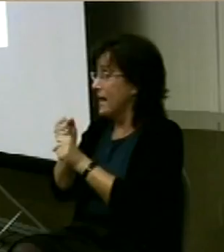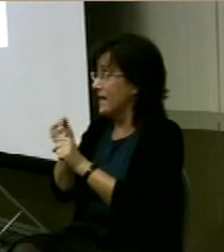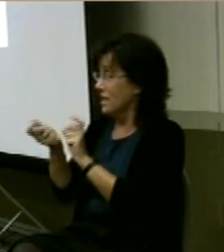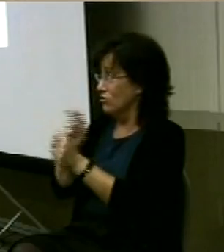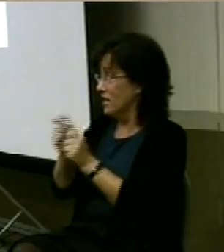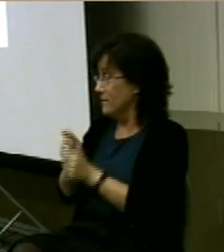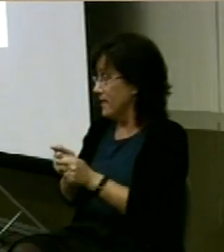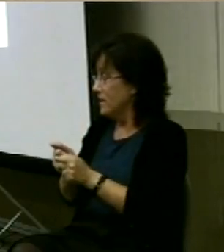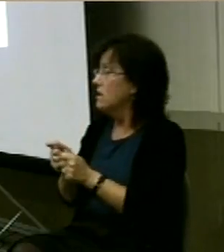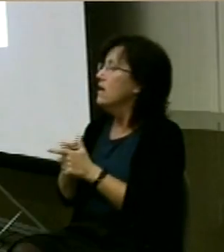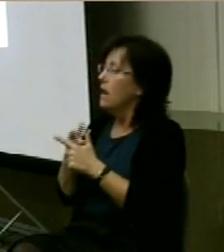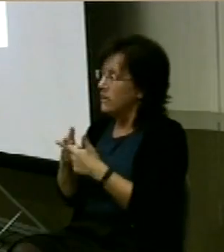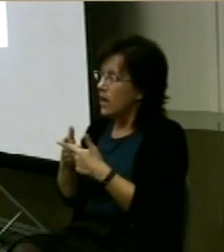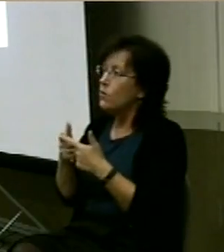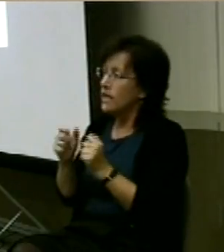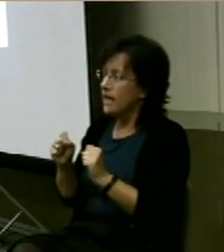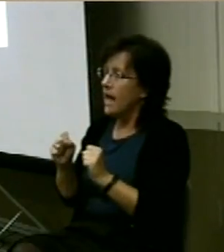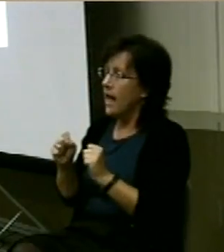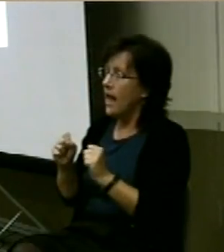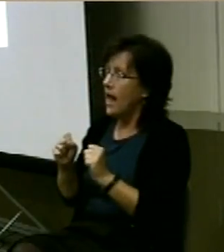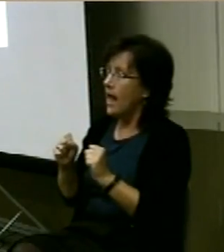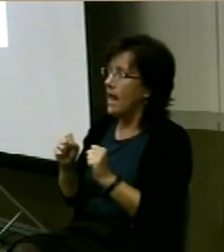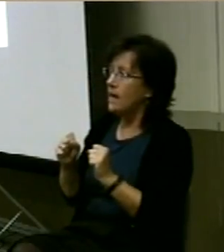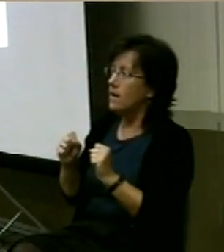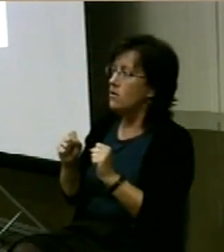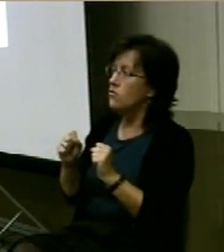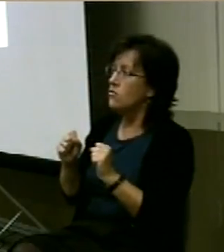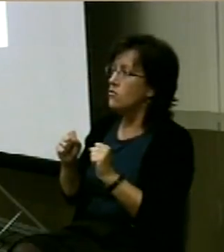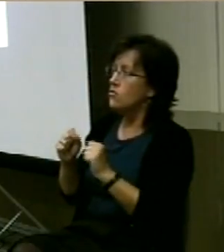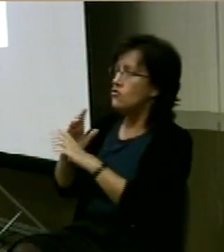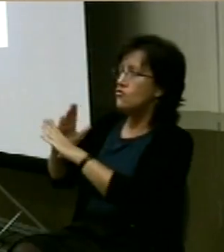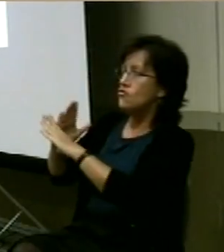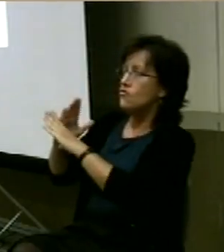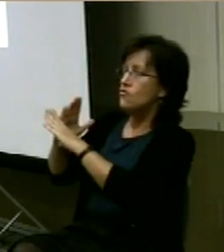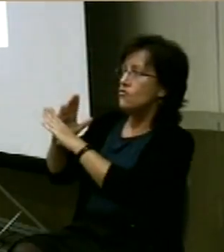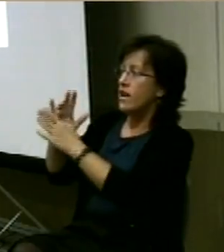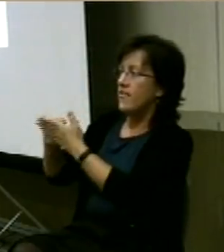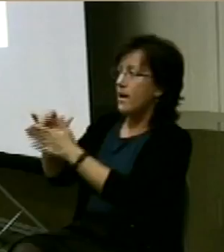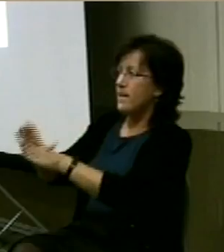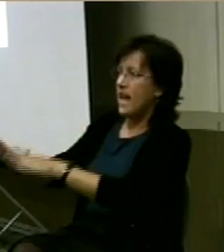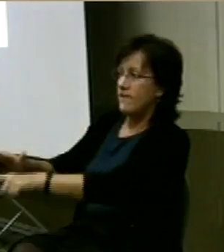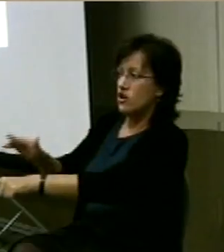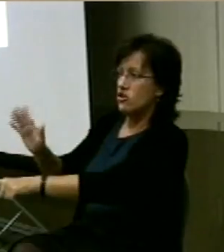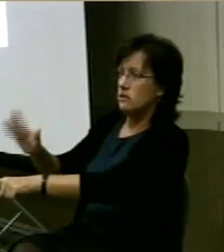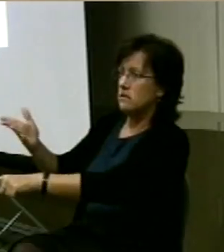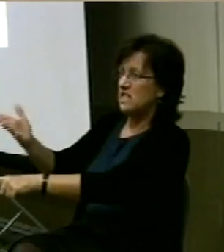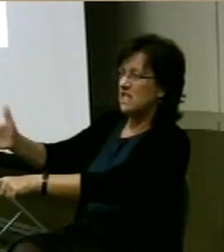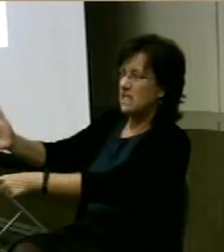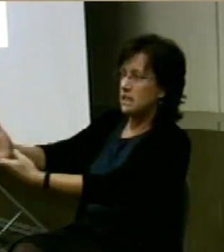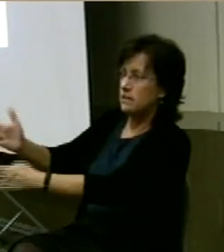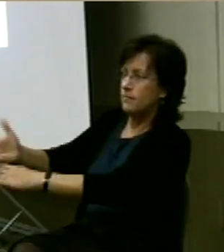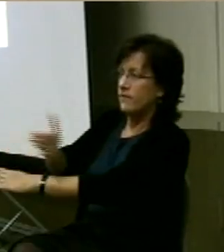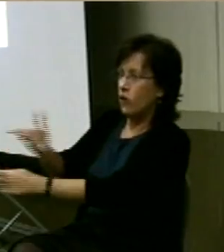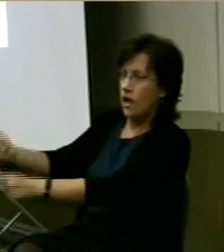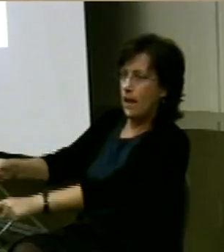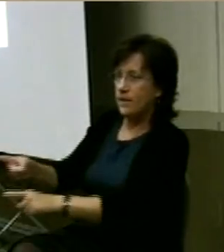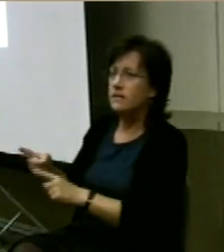then we might be able to kind of preemptively ward off that behavior, and that's really what we're looking for.